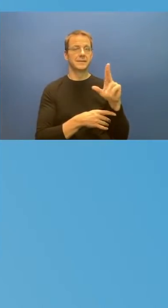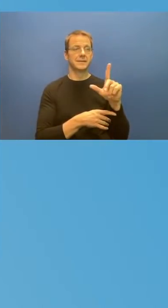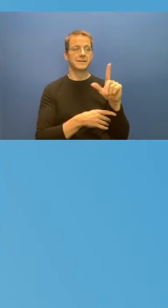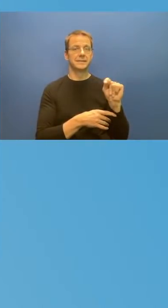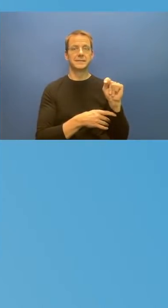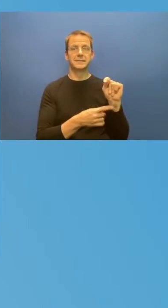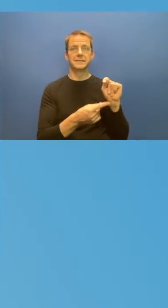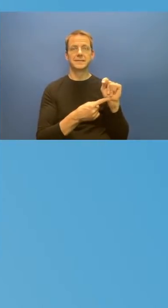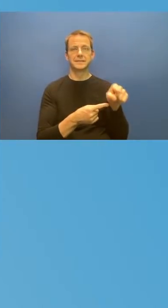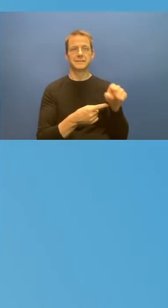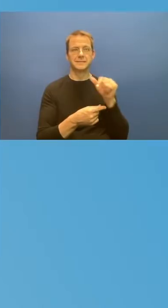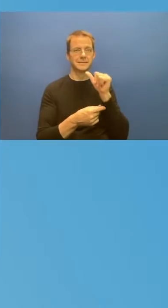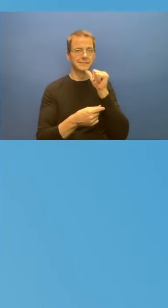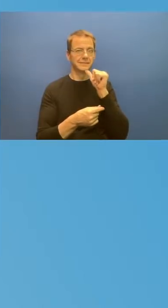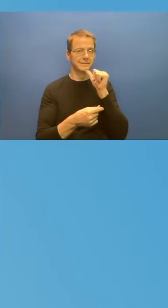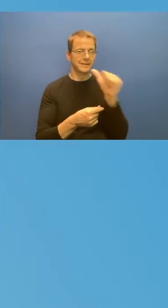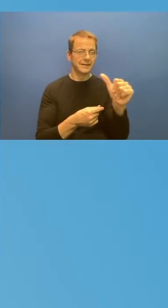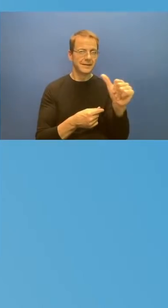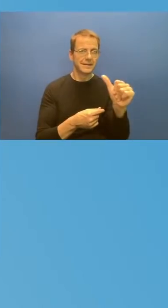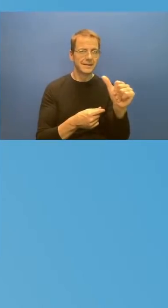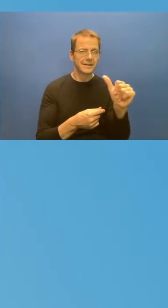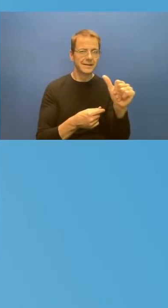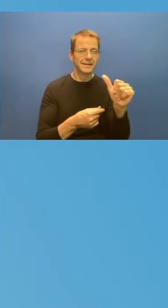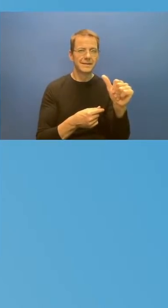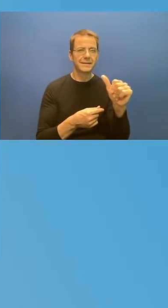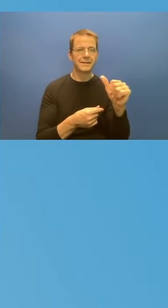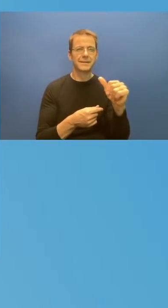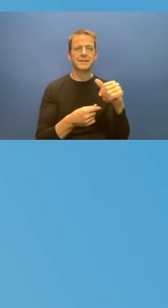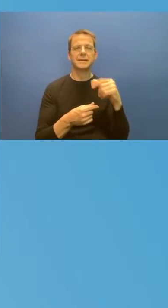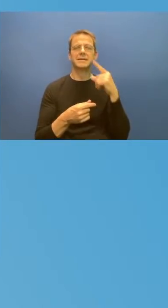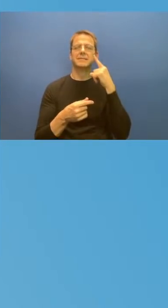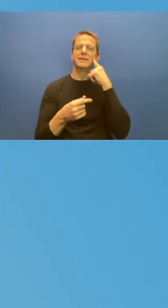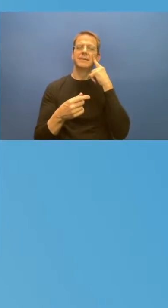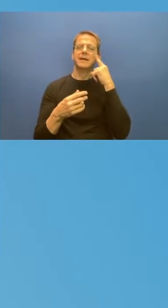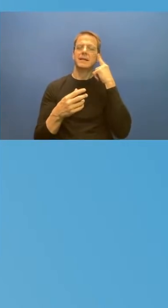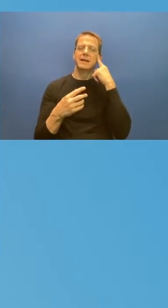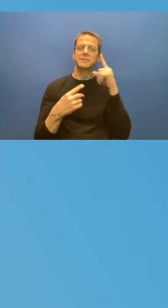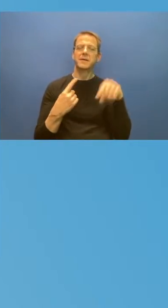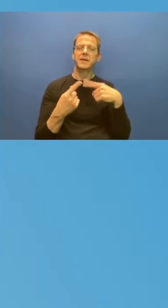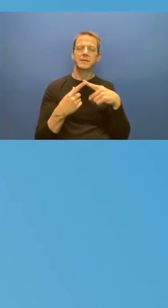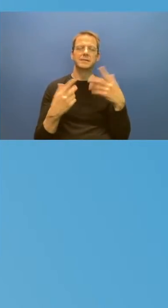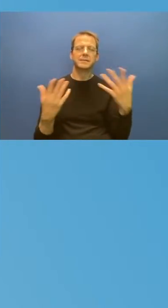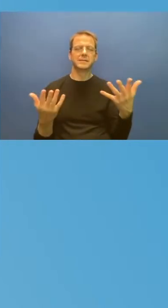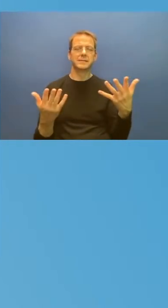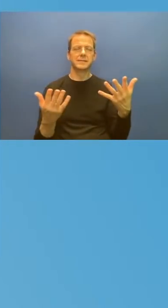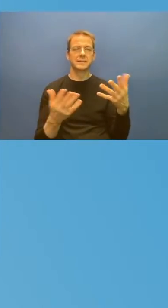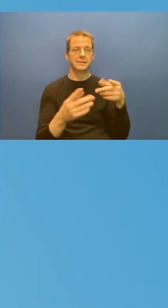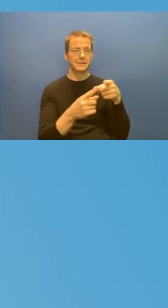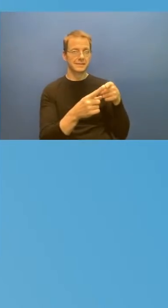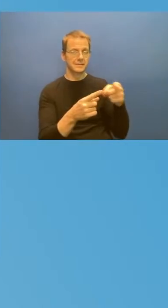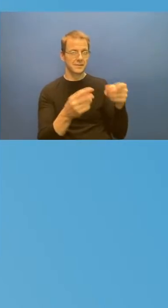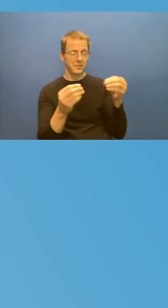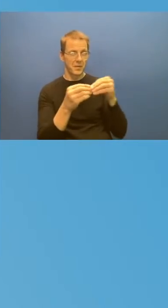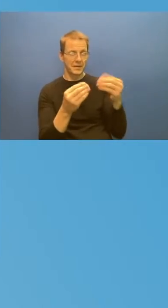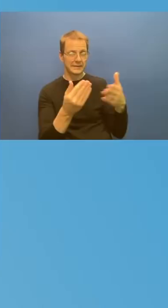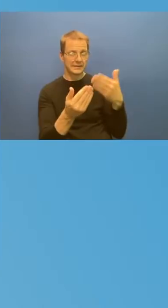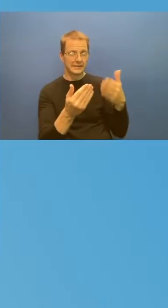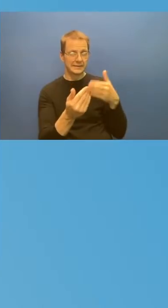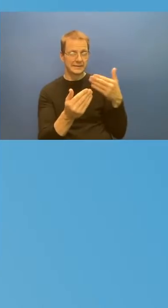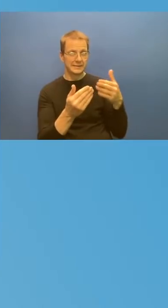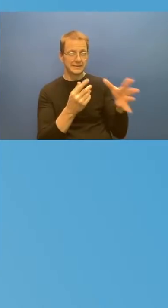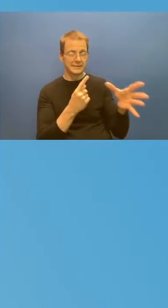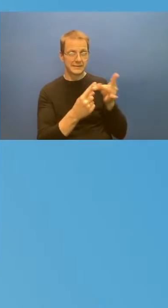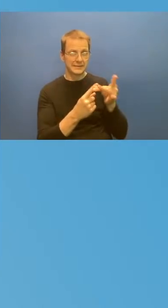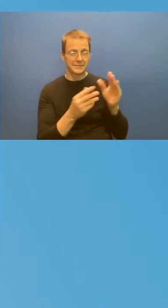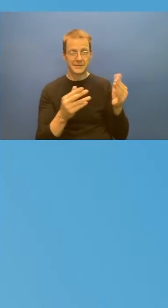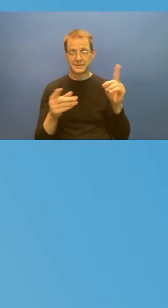is it more transmissible or less transmissible than Delta? We have to think about the fact that there are different variables at play. So you